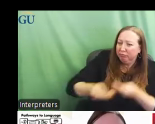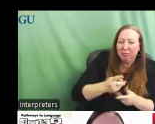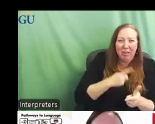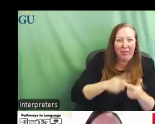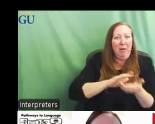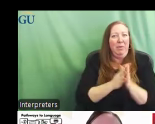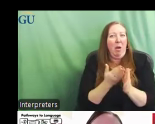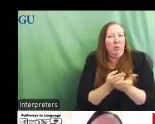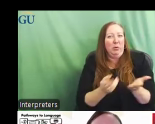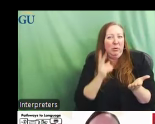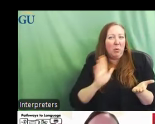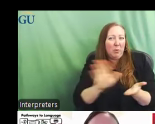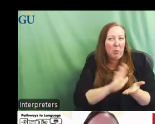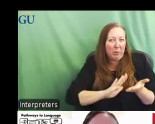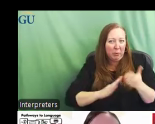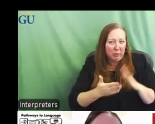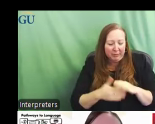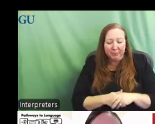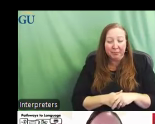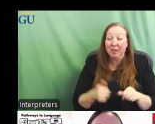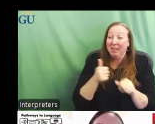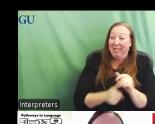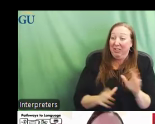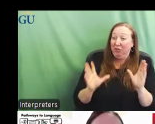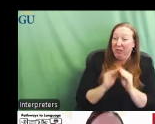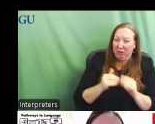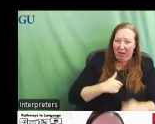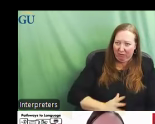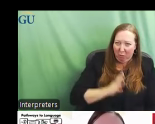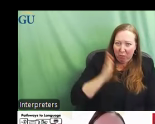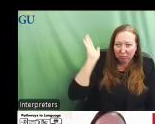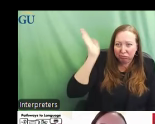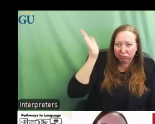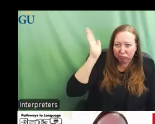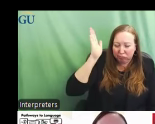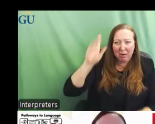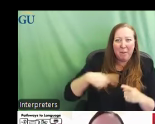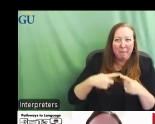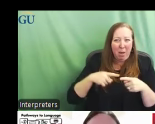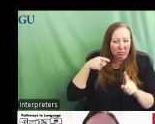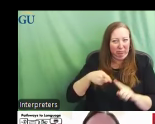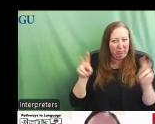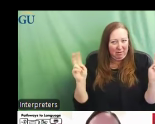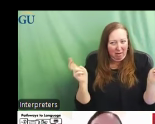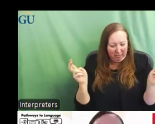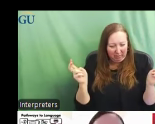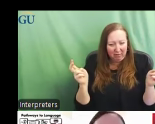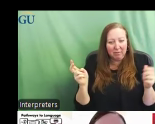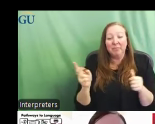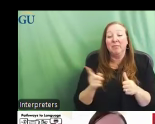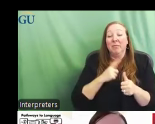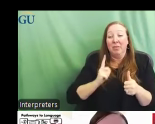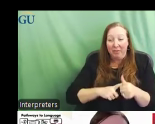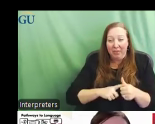community. Each session, there will be a formal didactic portion on a designated topic, and then it will be followed by a